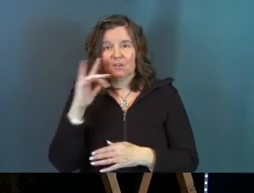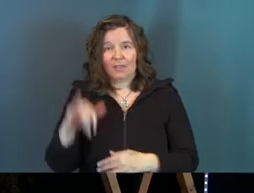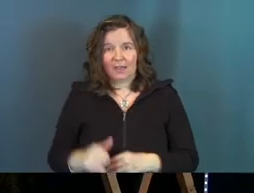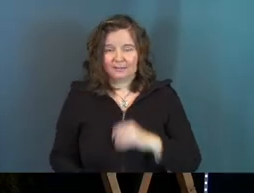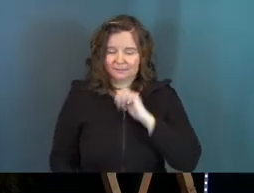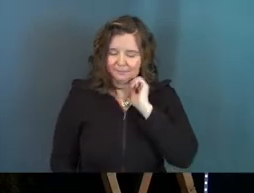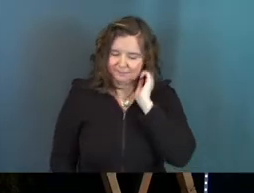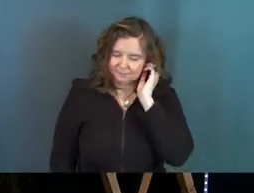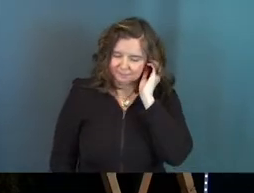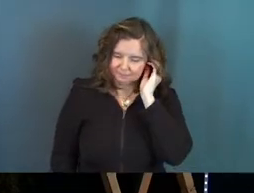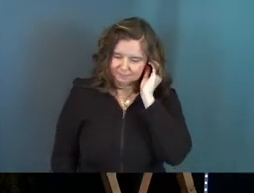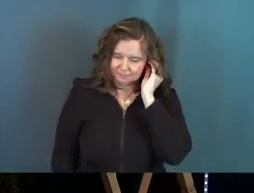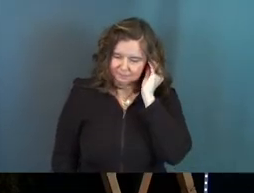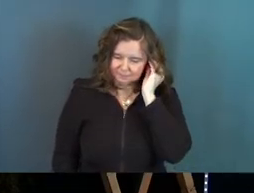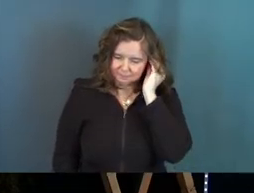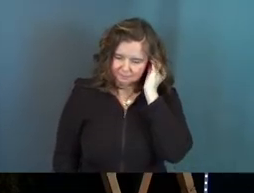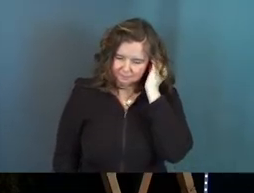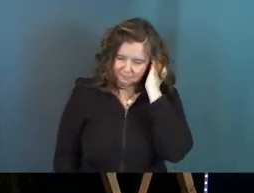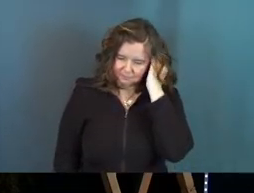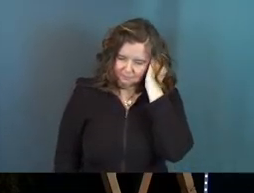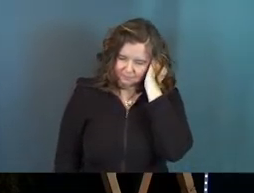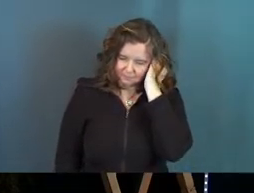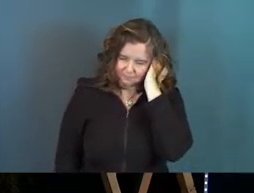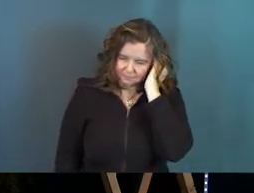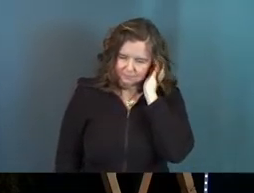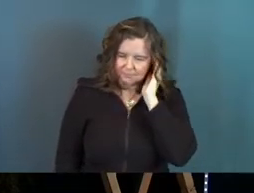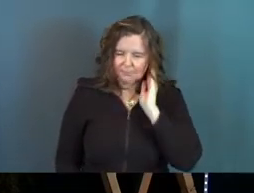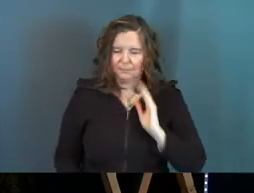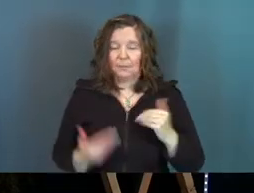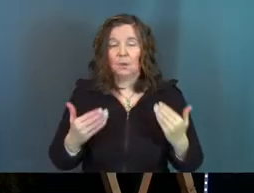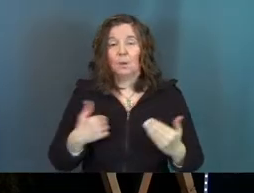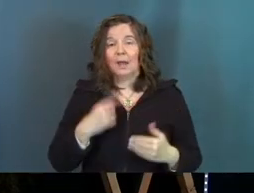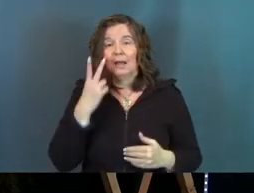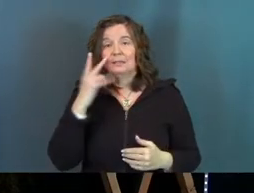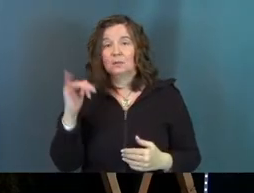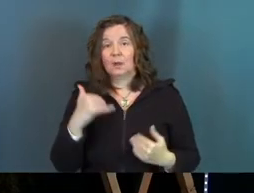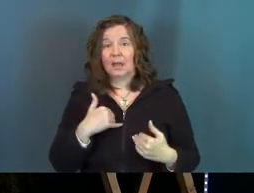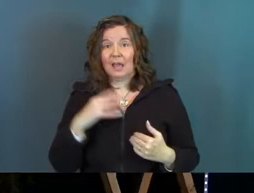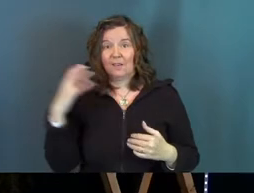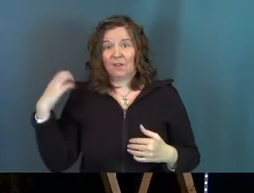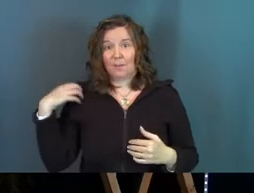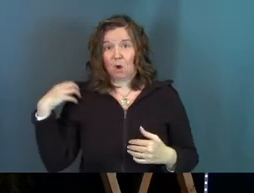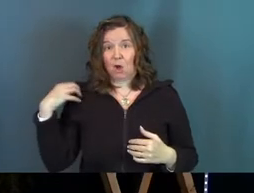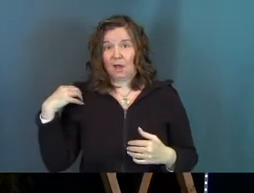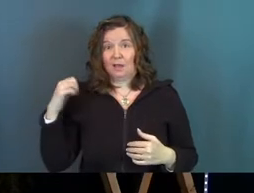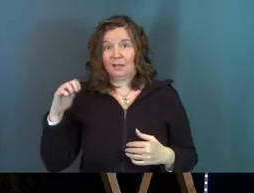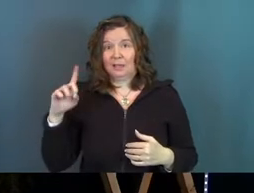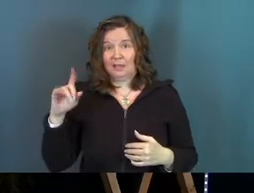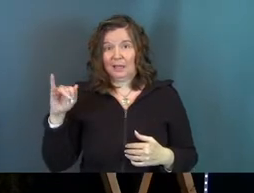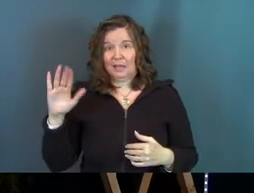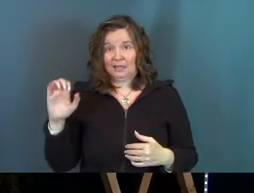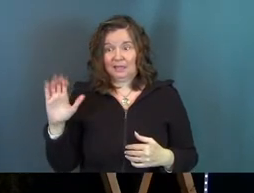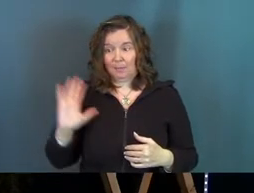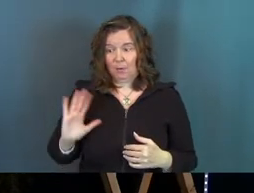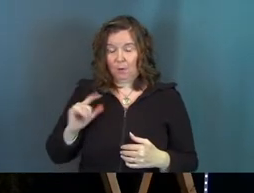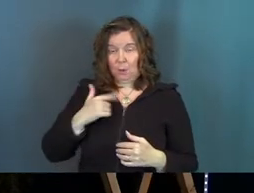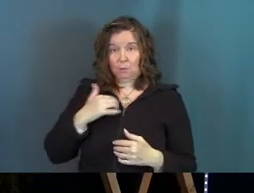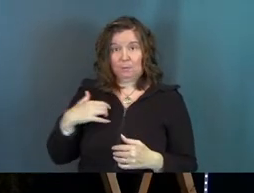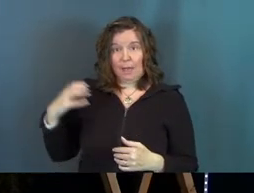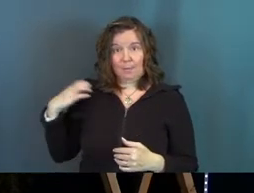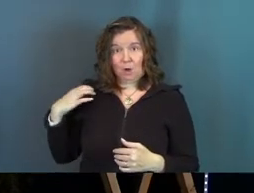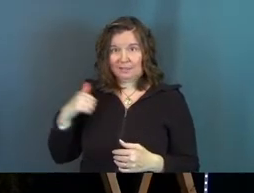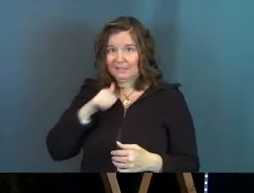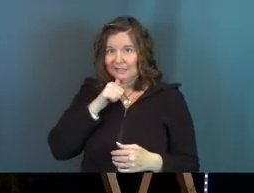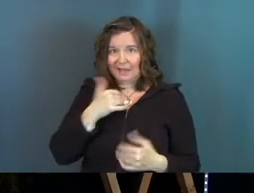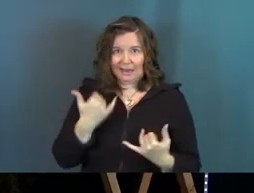that. The way I see it too is I have like a boss. I had a boss named Eddie. You know what I mean? It's like he was my boss.